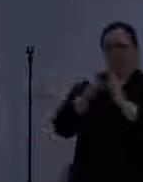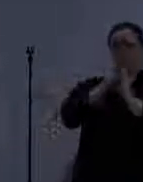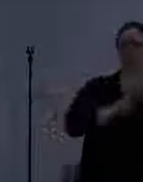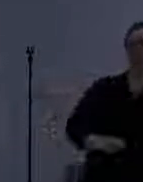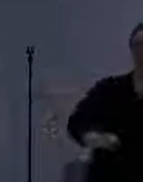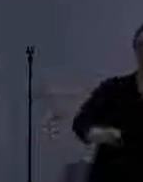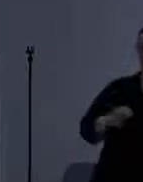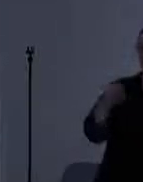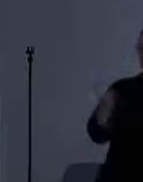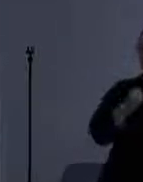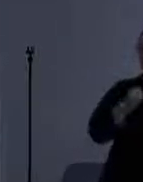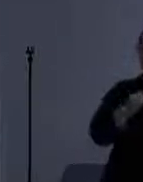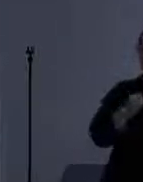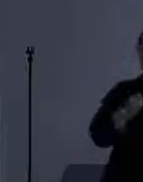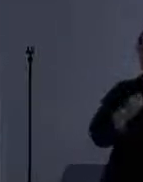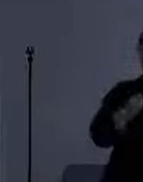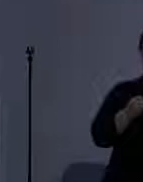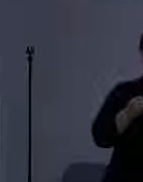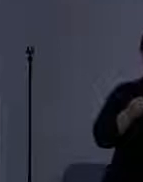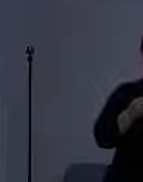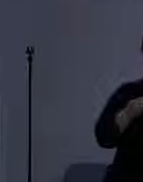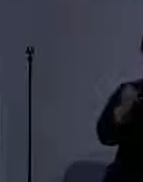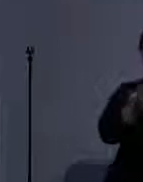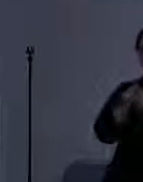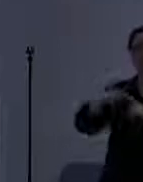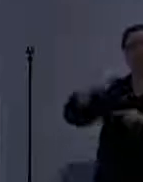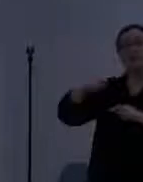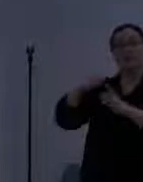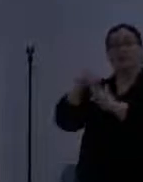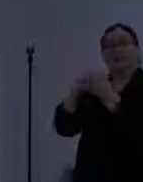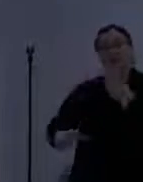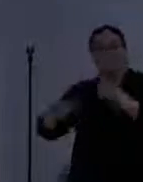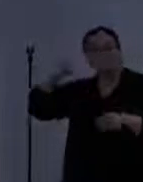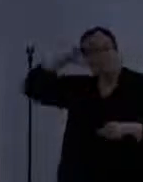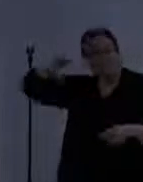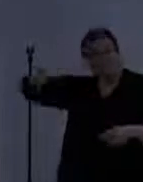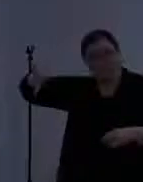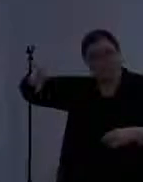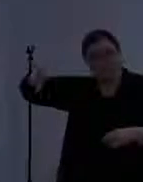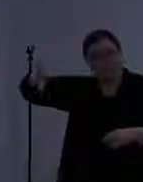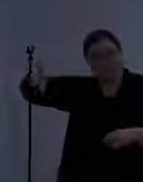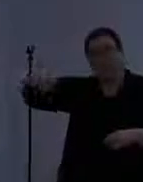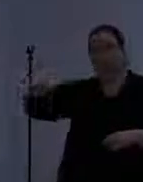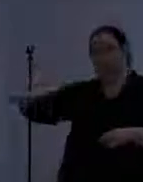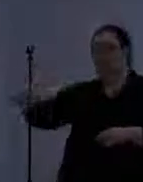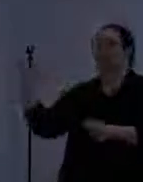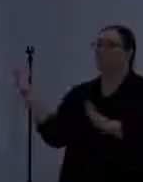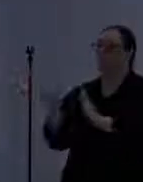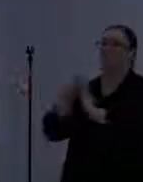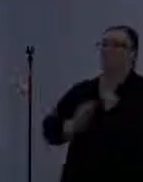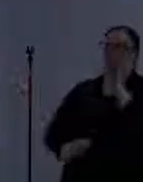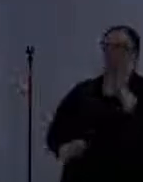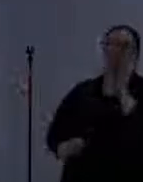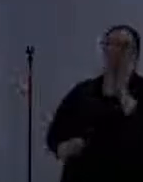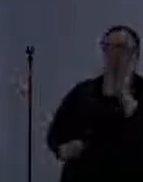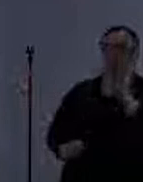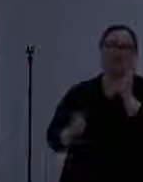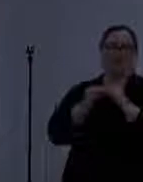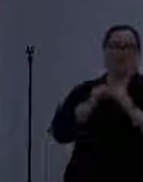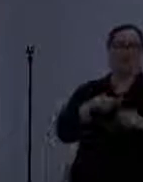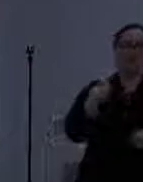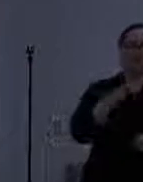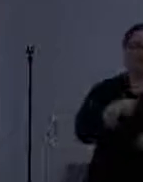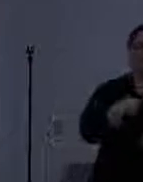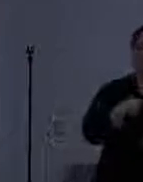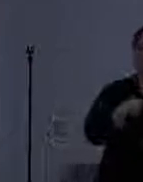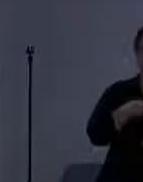example, supported disability accommodation, if you're a provider that provides that, you need to be registered with the Commission because